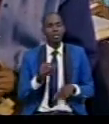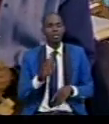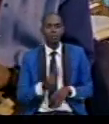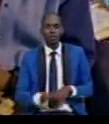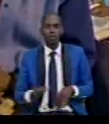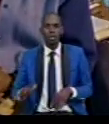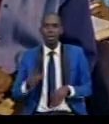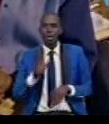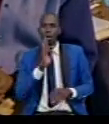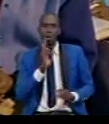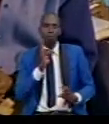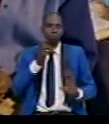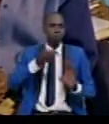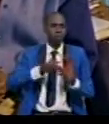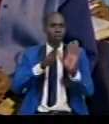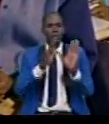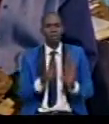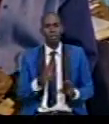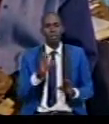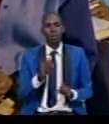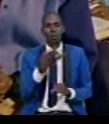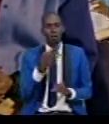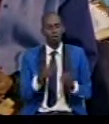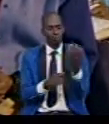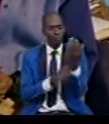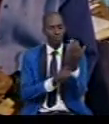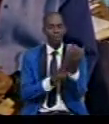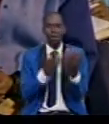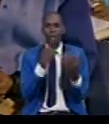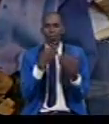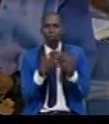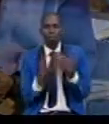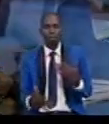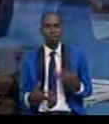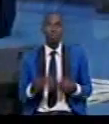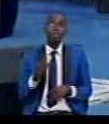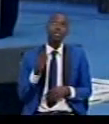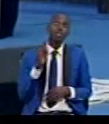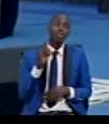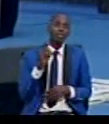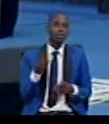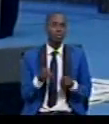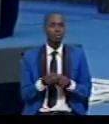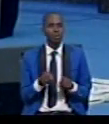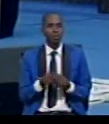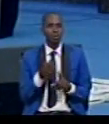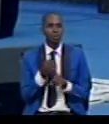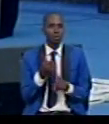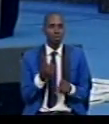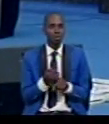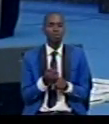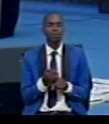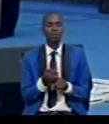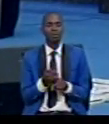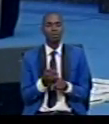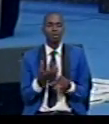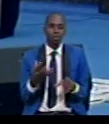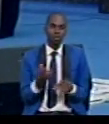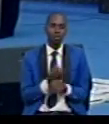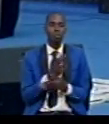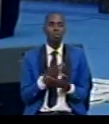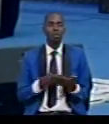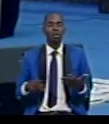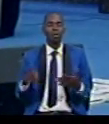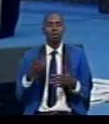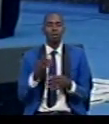are partakers of flesh and blood, he also himself likewise took part of